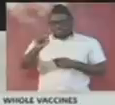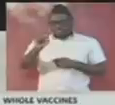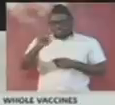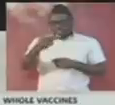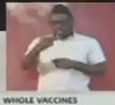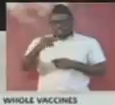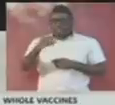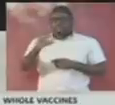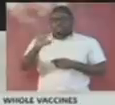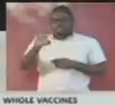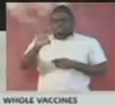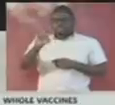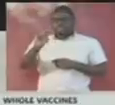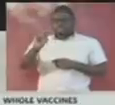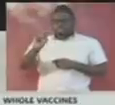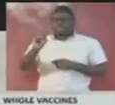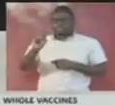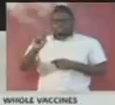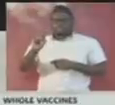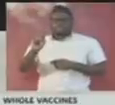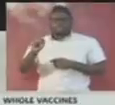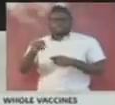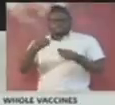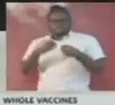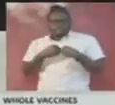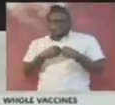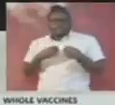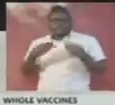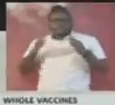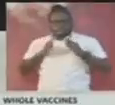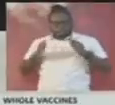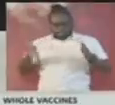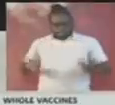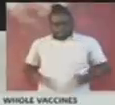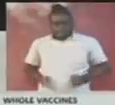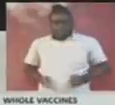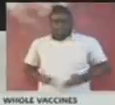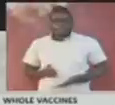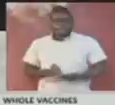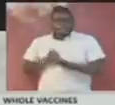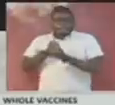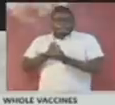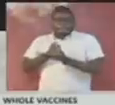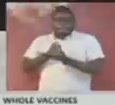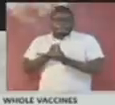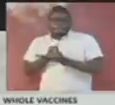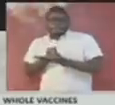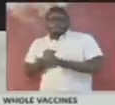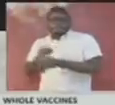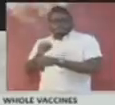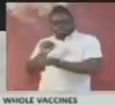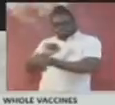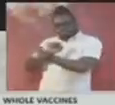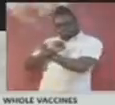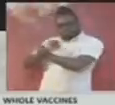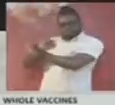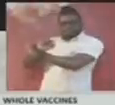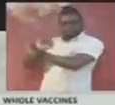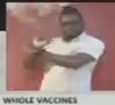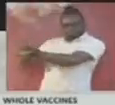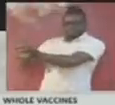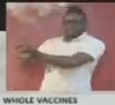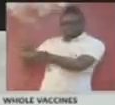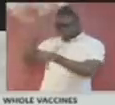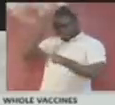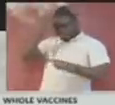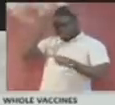here, the different types that are encircled in purple are the ones that are currently in use by the